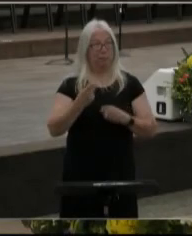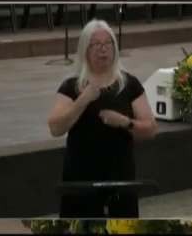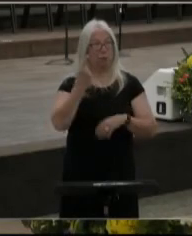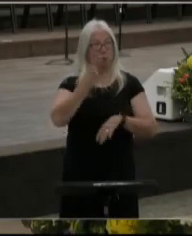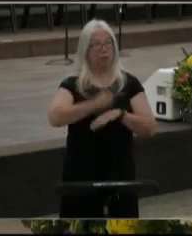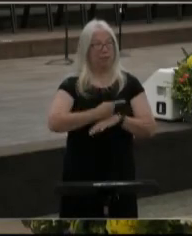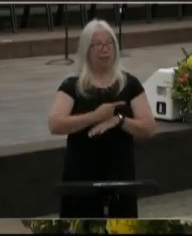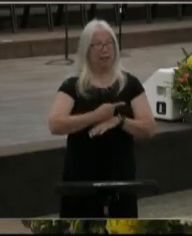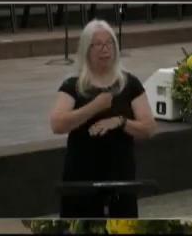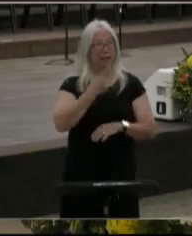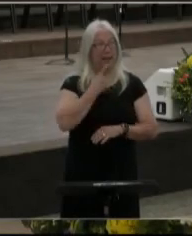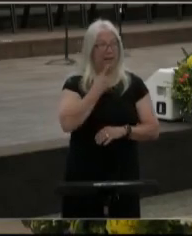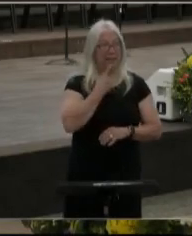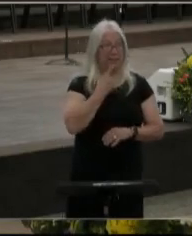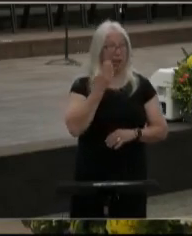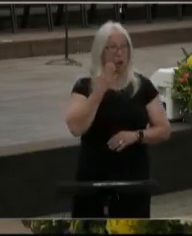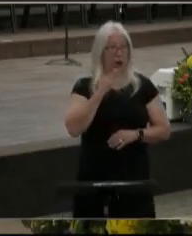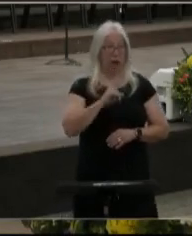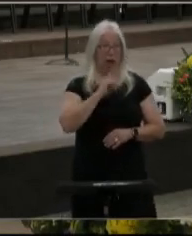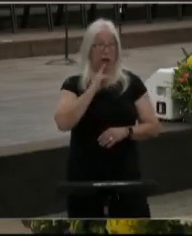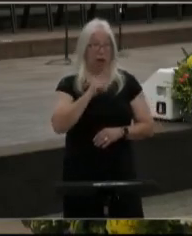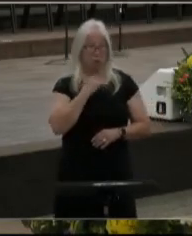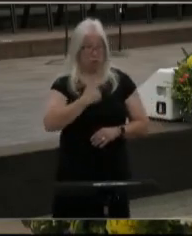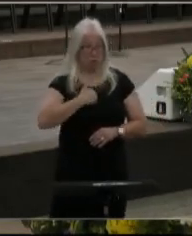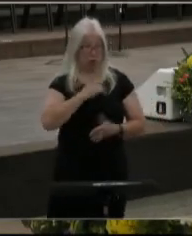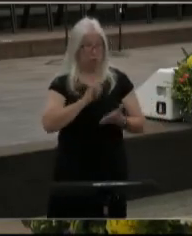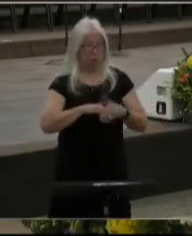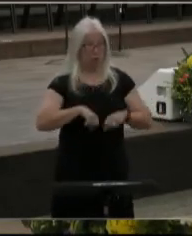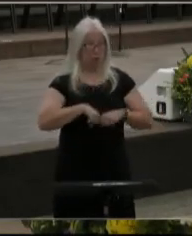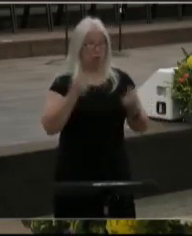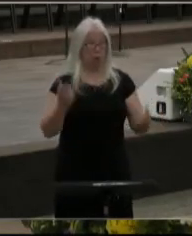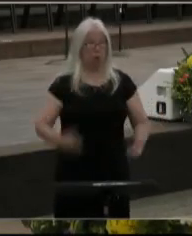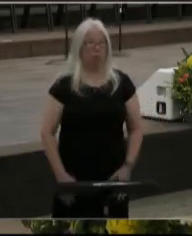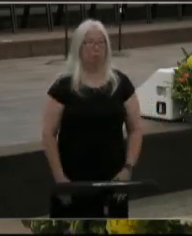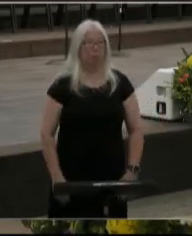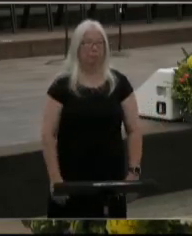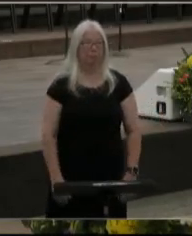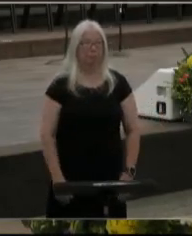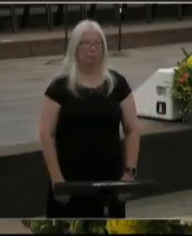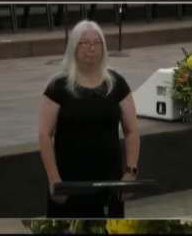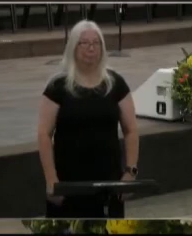one day and said, boy, I'm sorry about this. It broke.